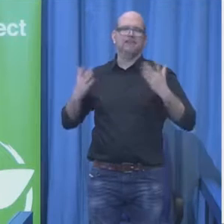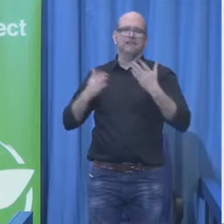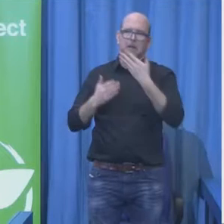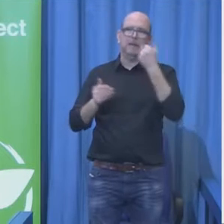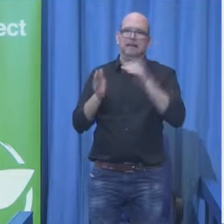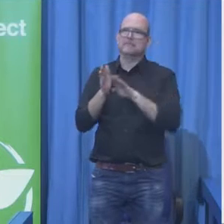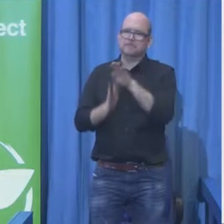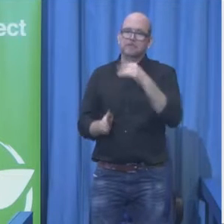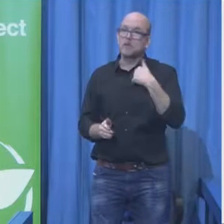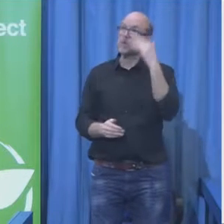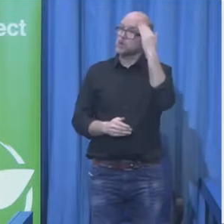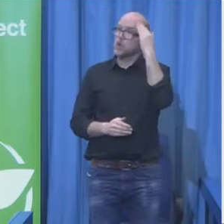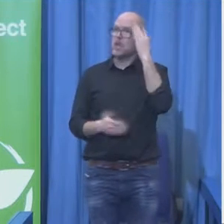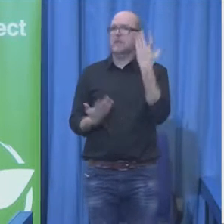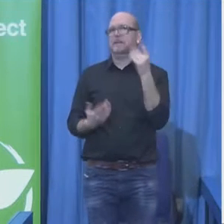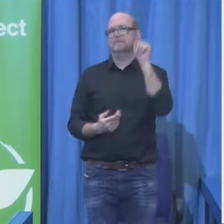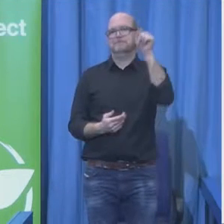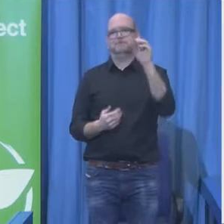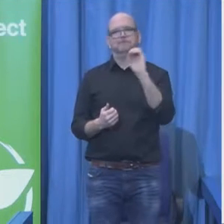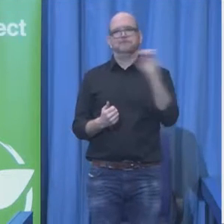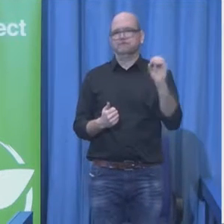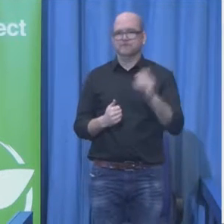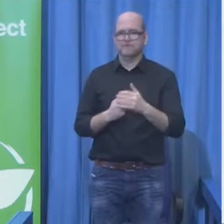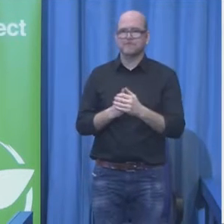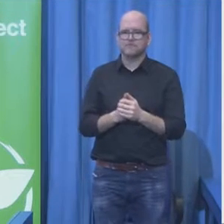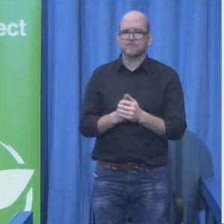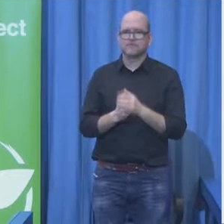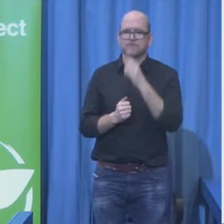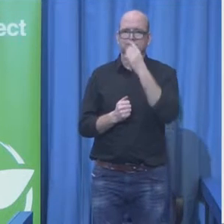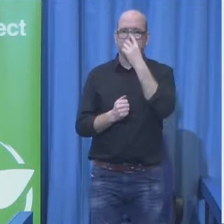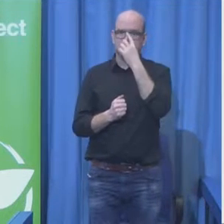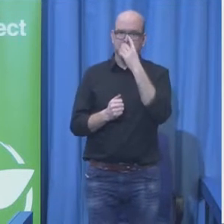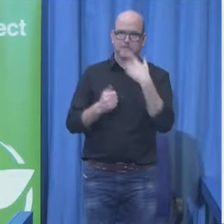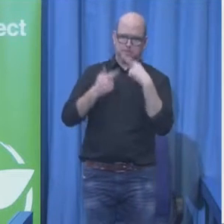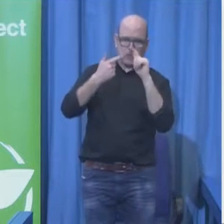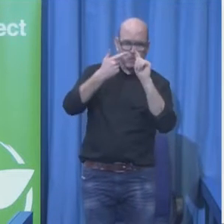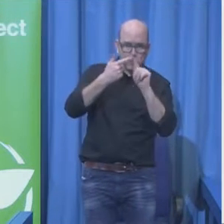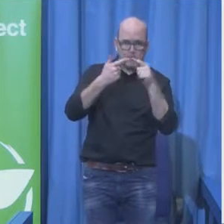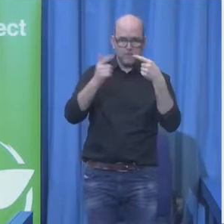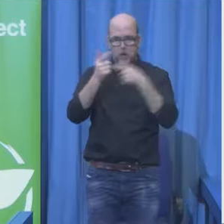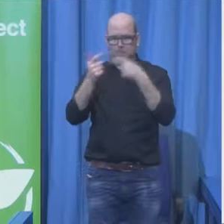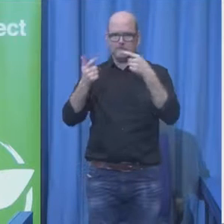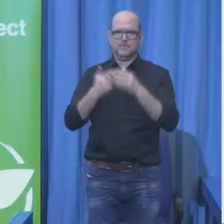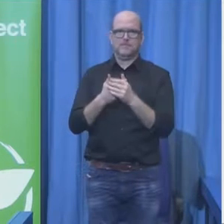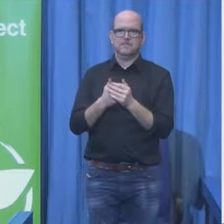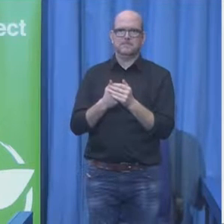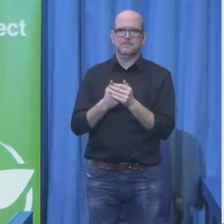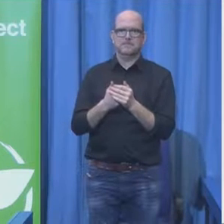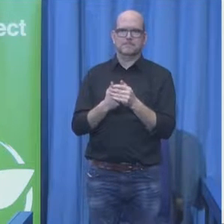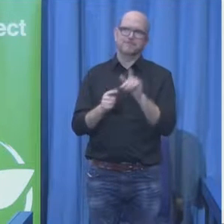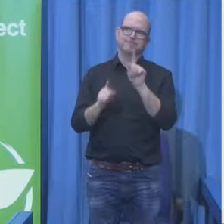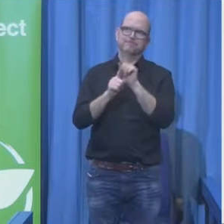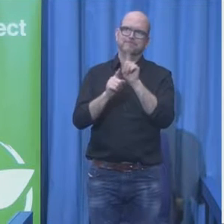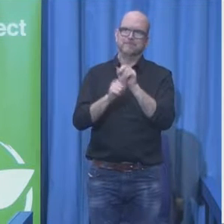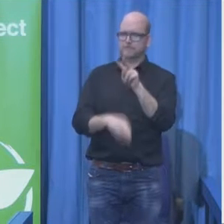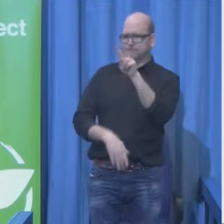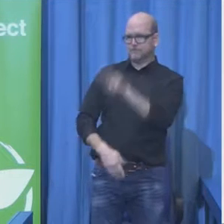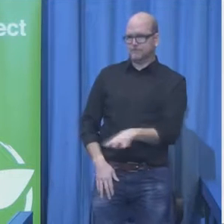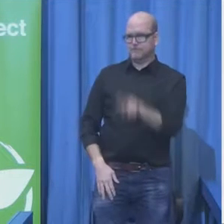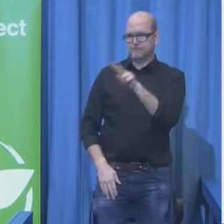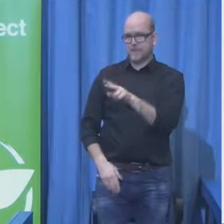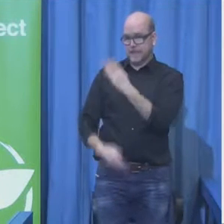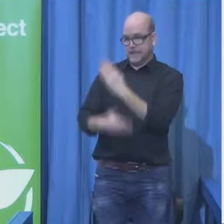some developed countries as well. Stereotyping, stigma, discrimination,